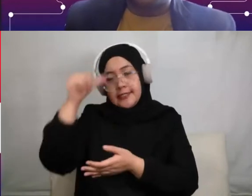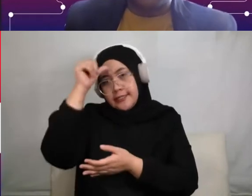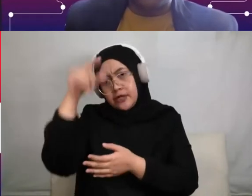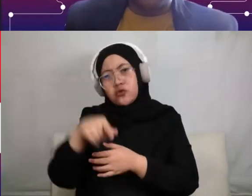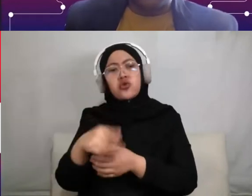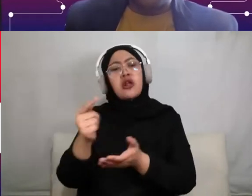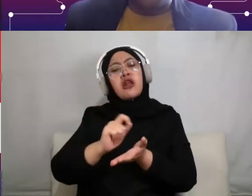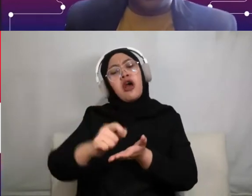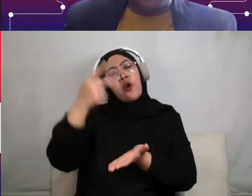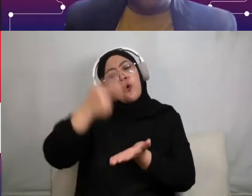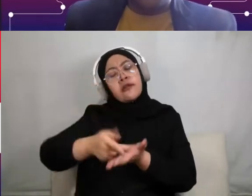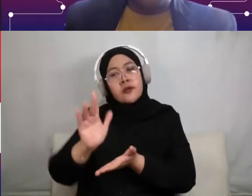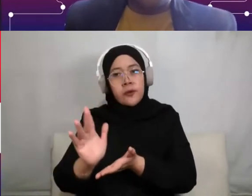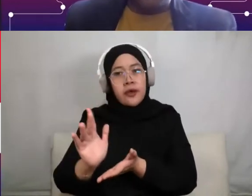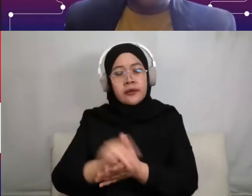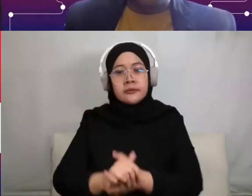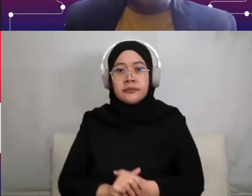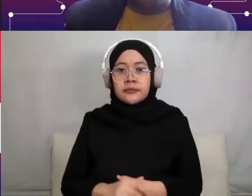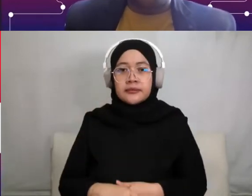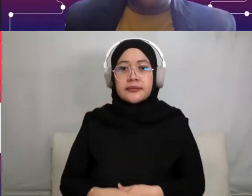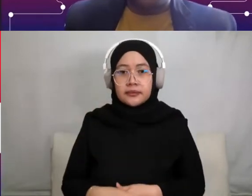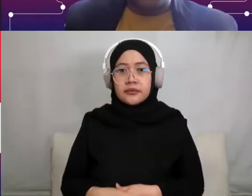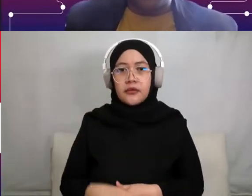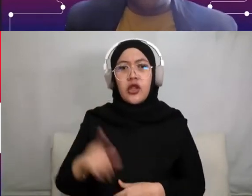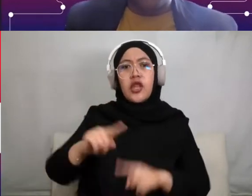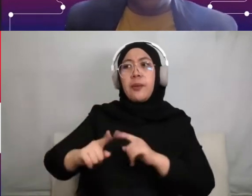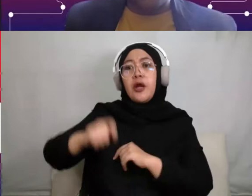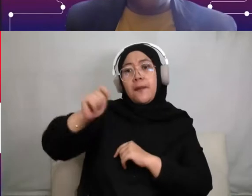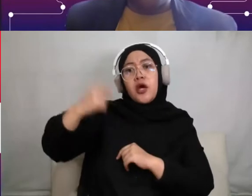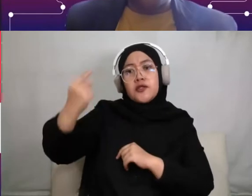scheduling, every day agency will put fines on me.